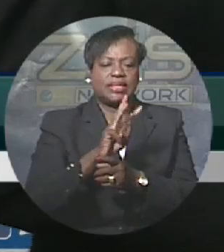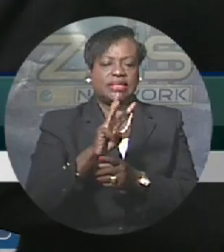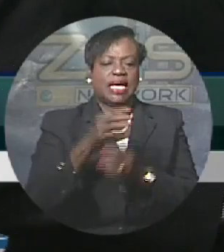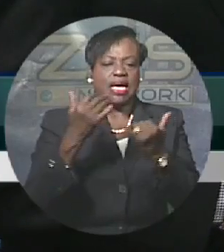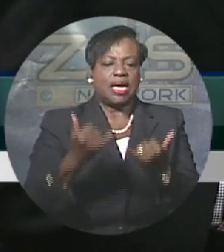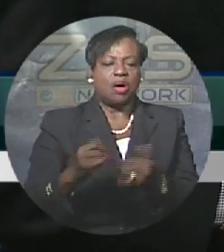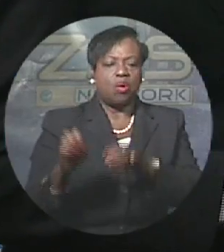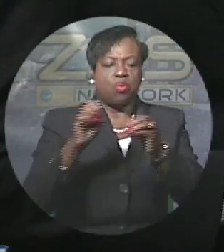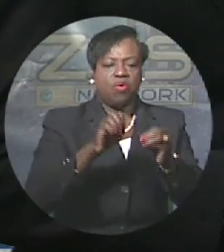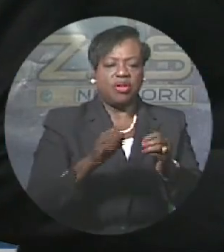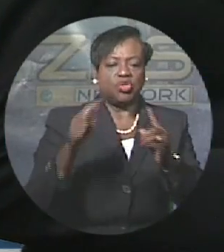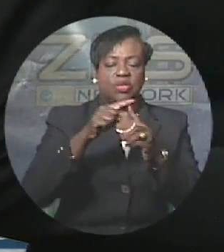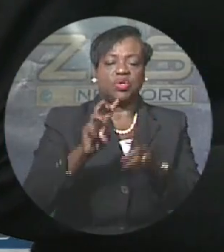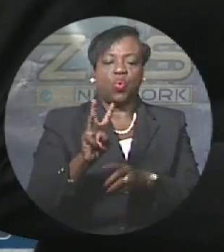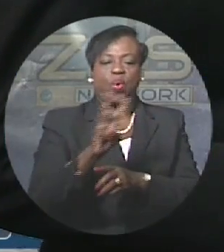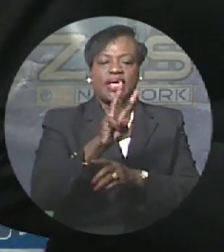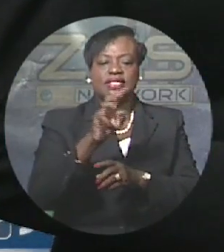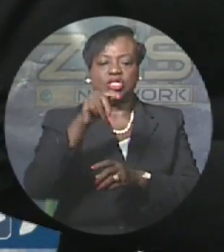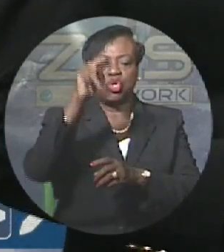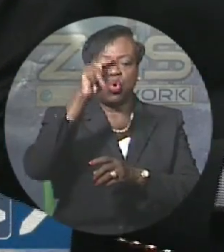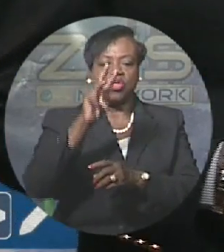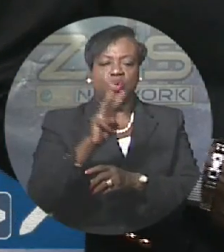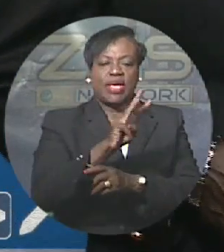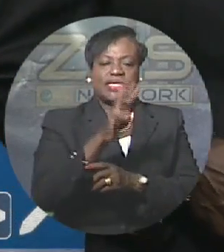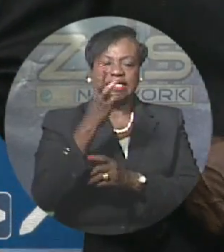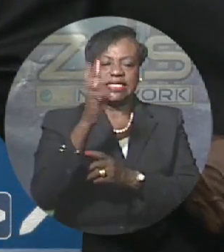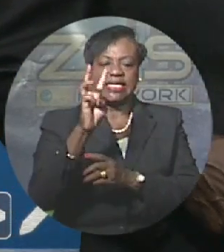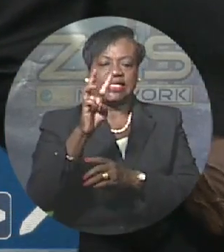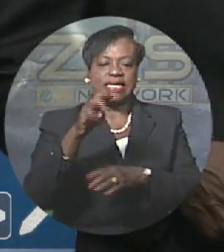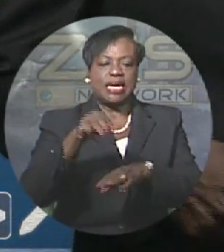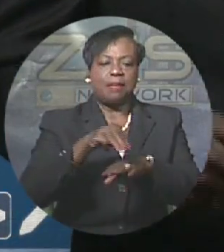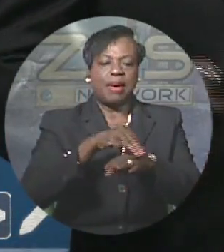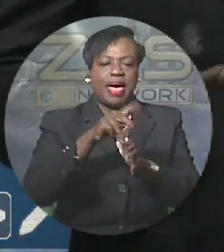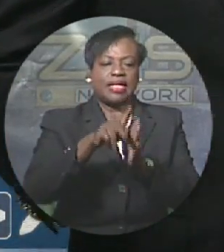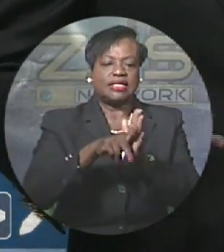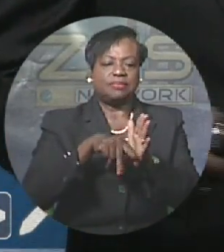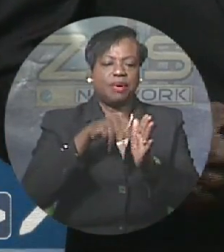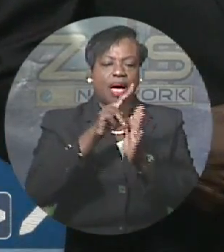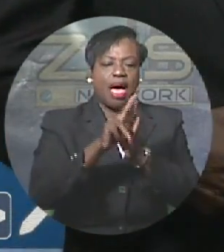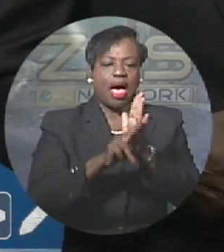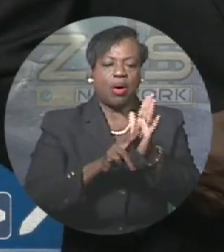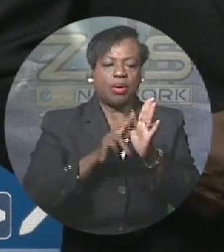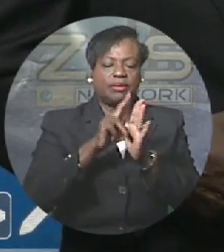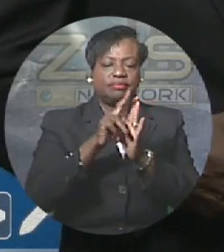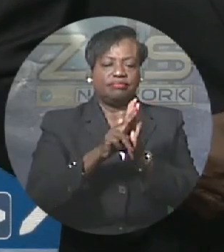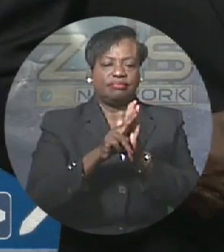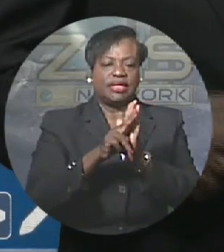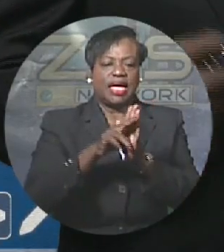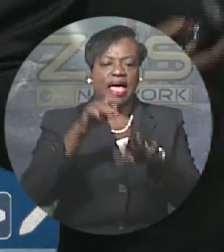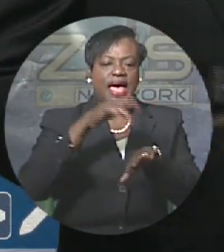the west-northwest at around 16 miles per hour. Those maximum sustained winds continue to hold at